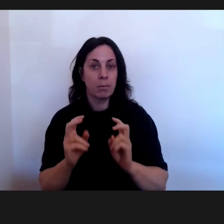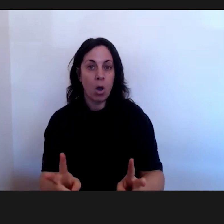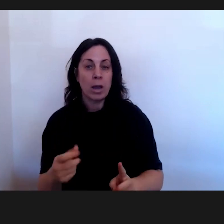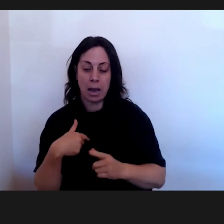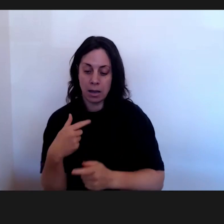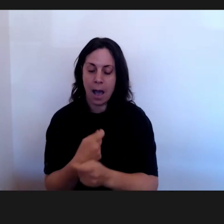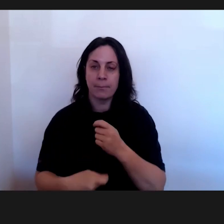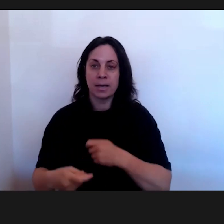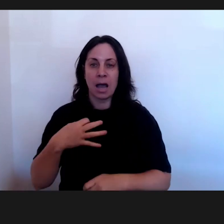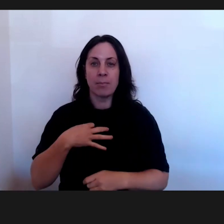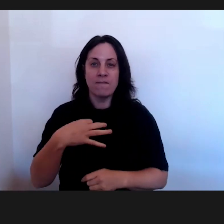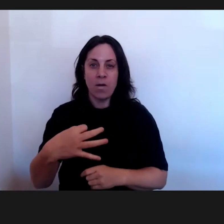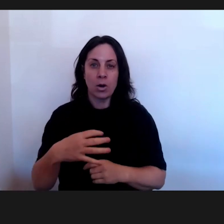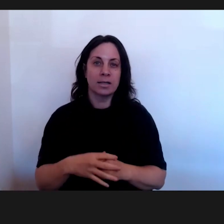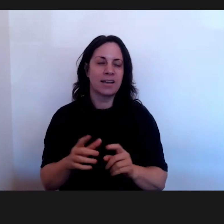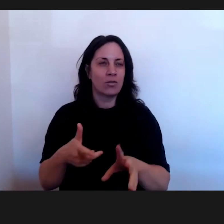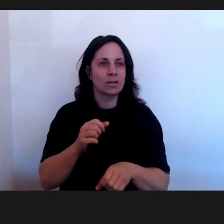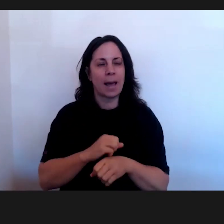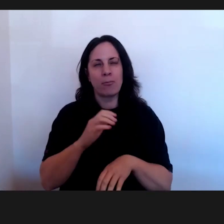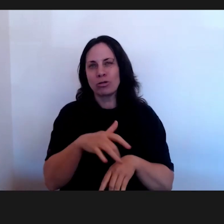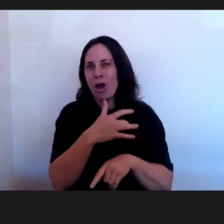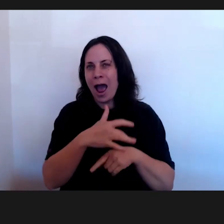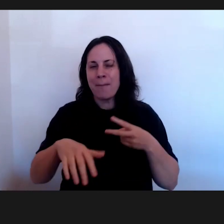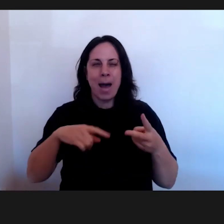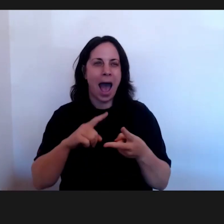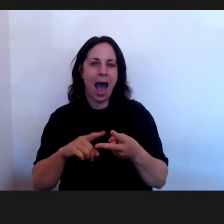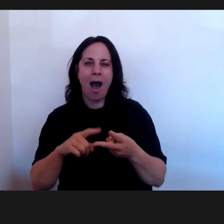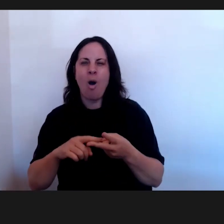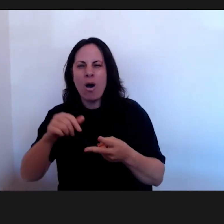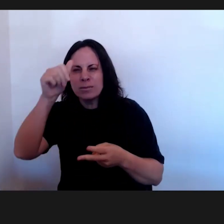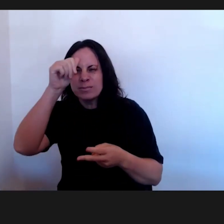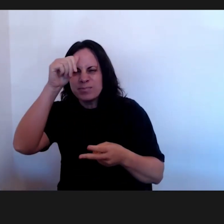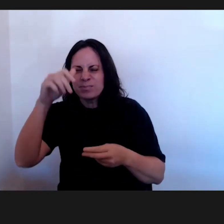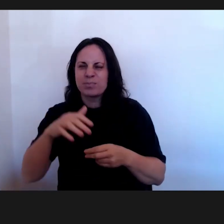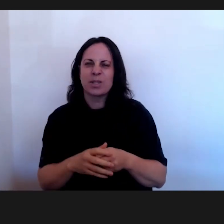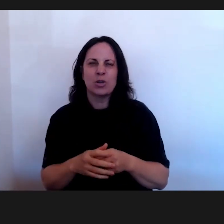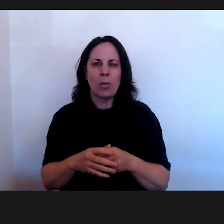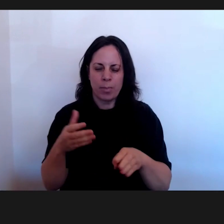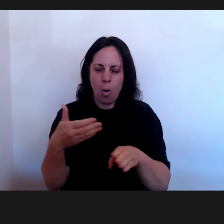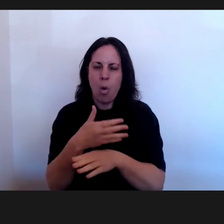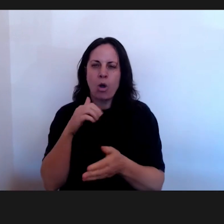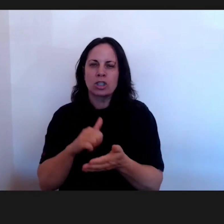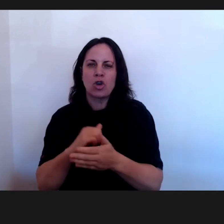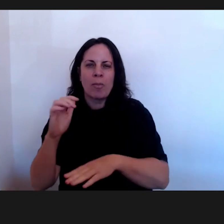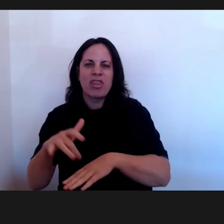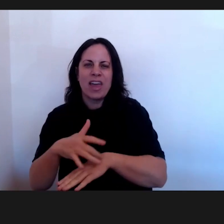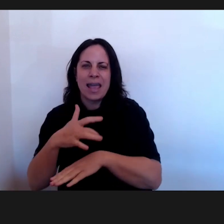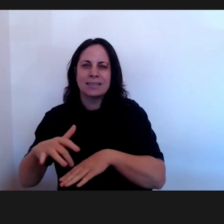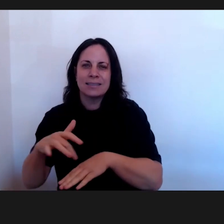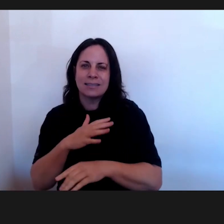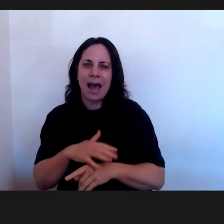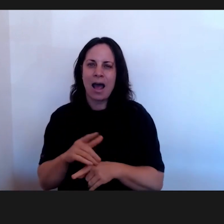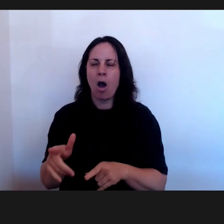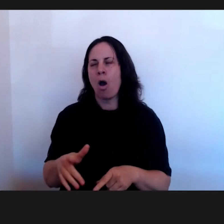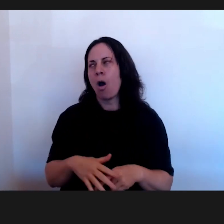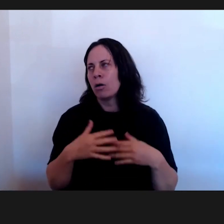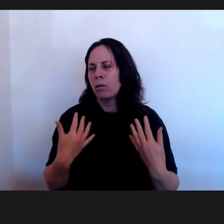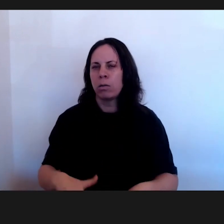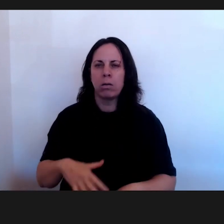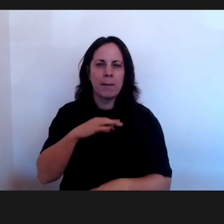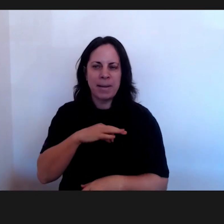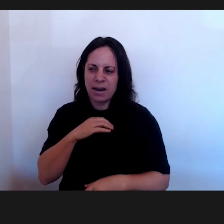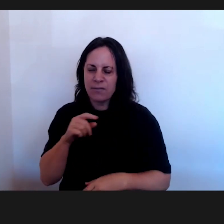for drama, theater, workshop. And then they gained so much out of that because